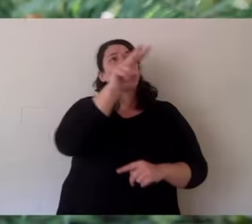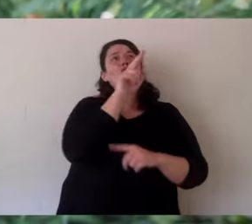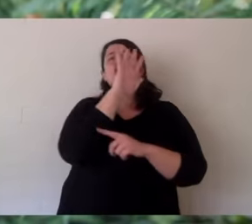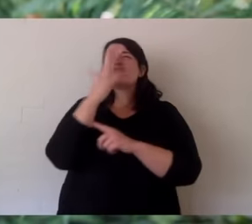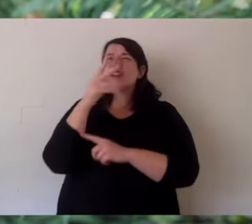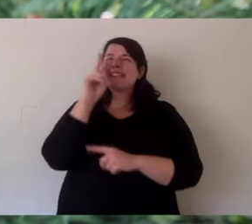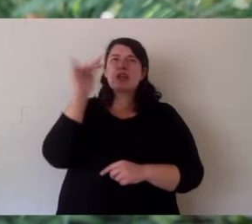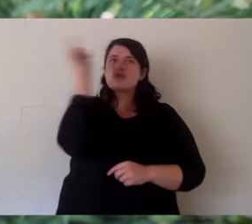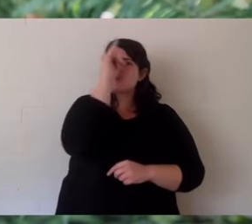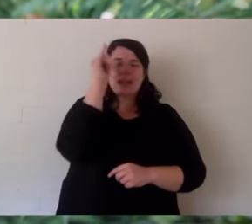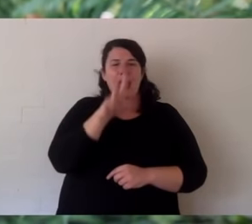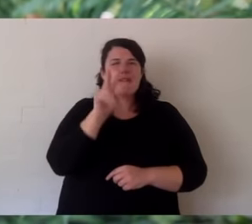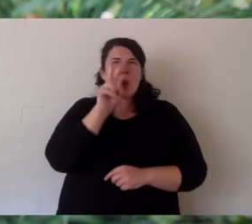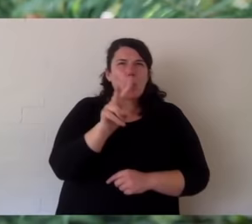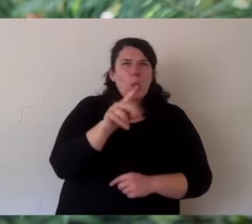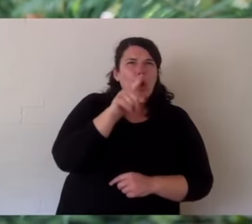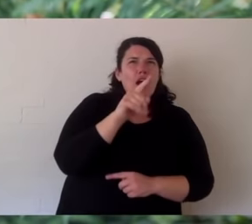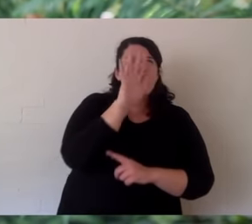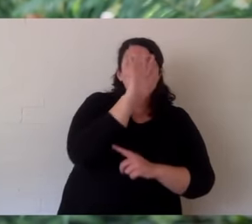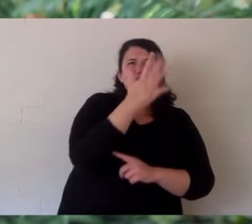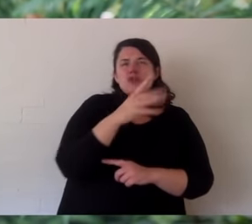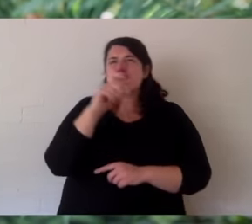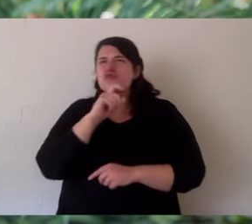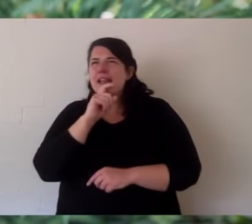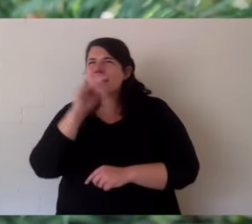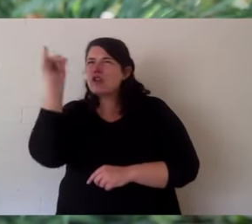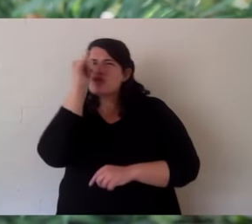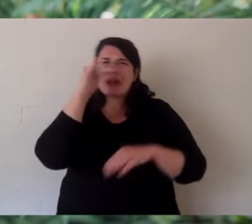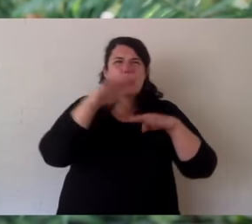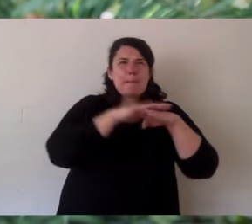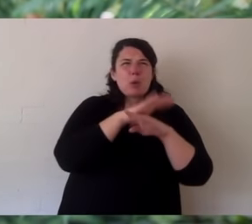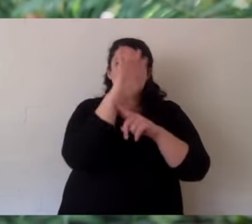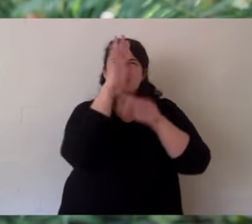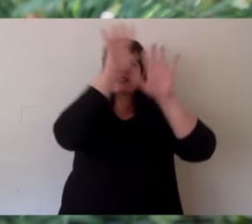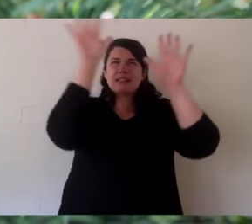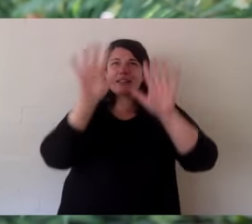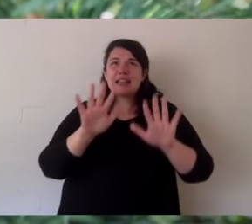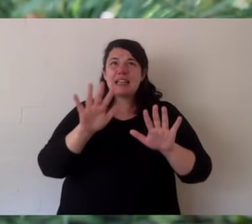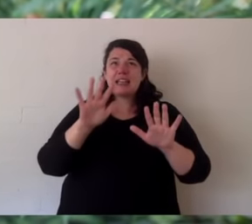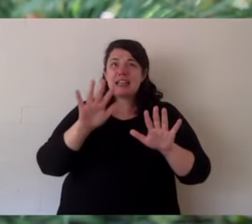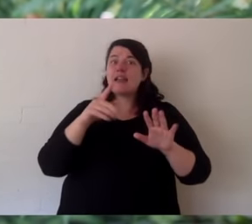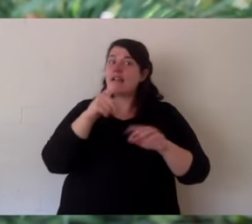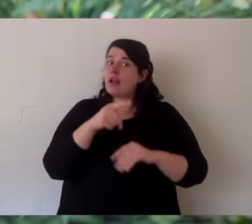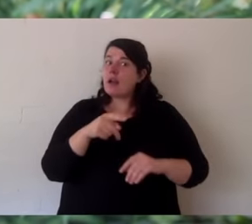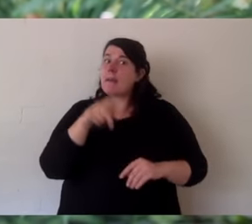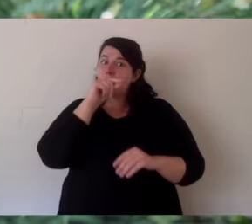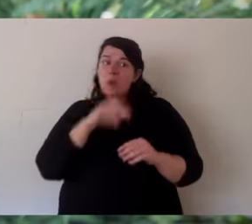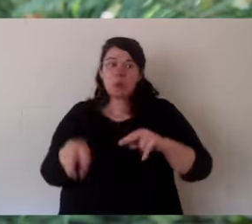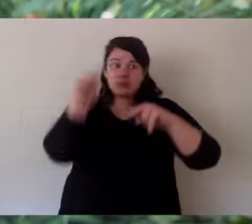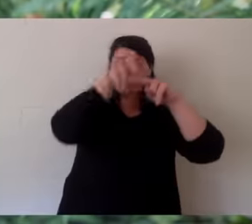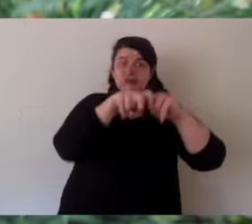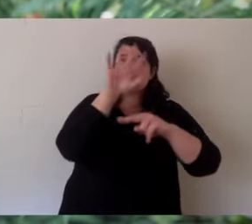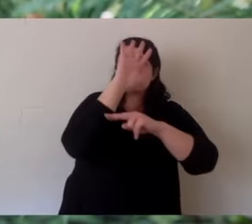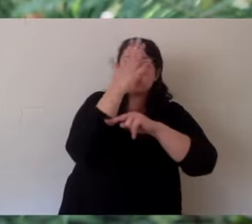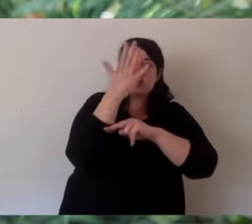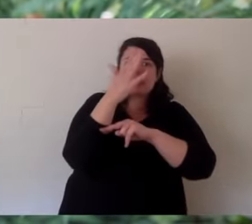we look at trees and we see green, but if you look closely, you'll see browns and reds and greys and blues and greens. So when they're in the tree feeding, which